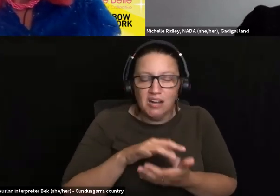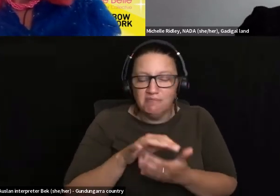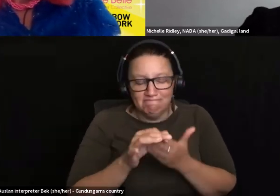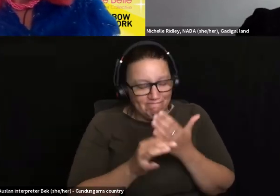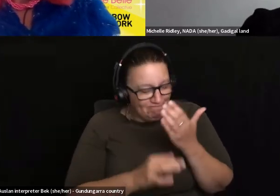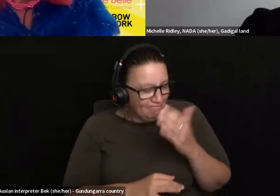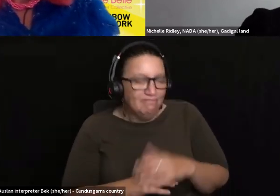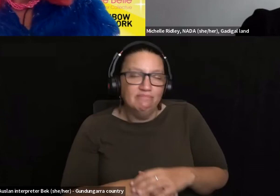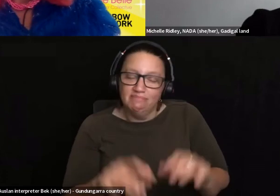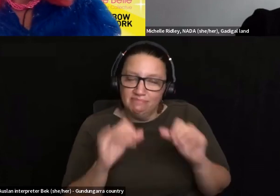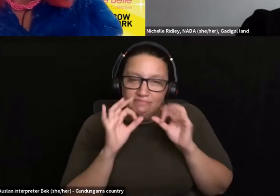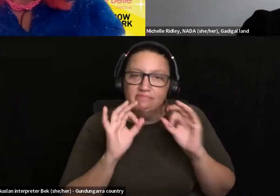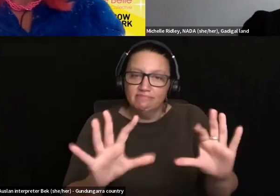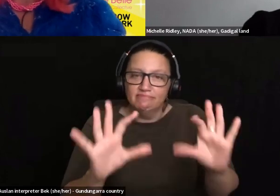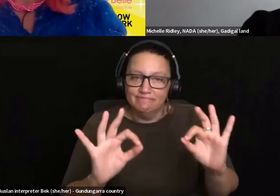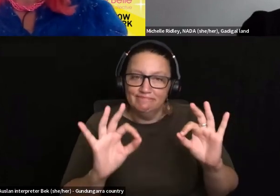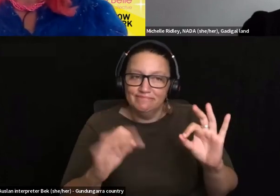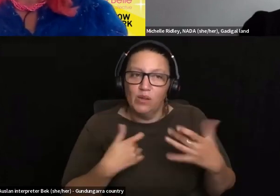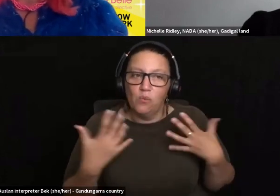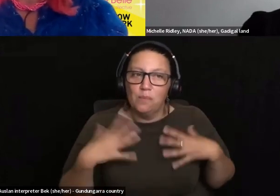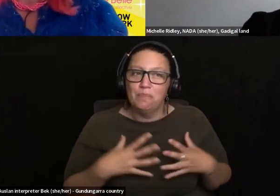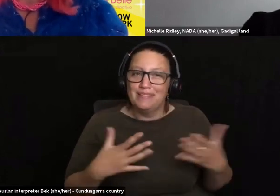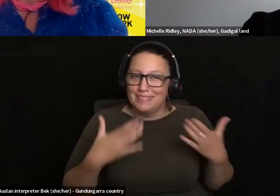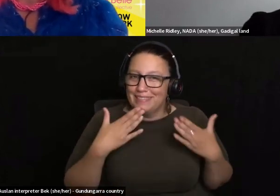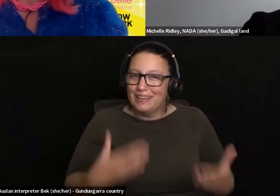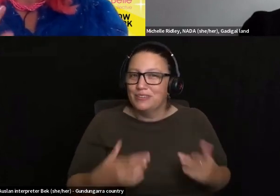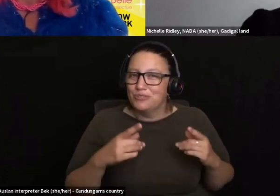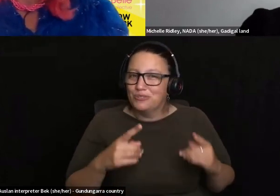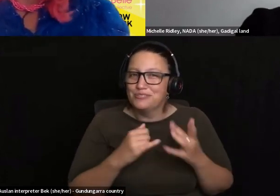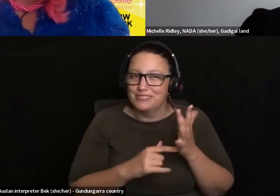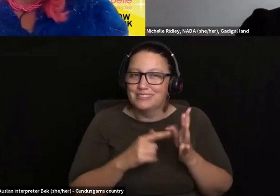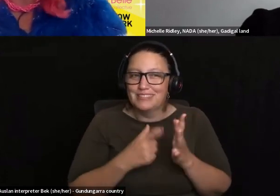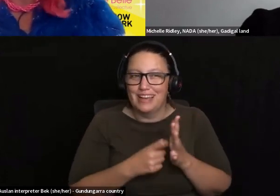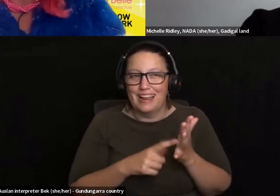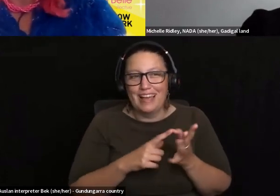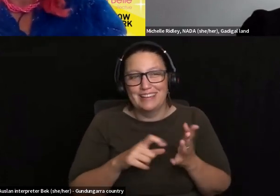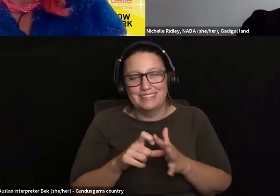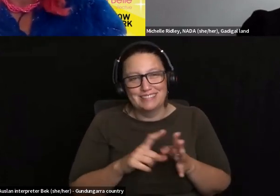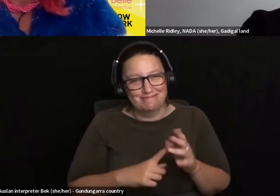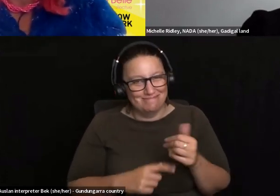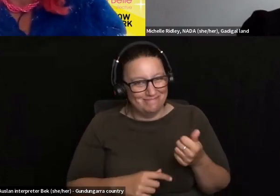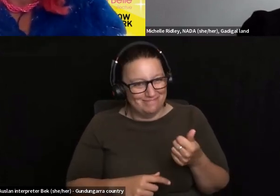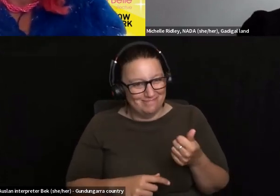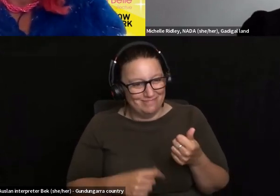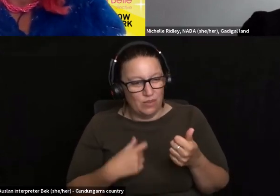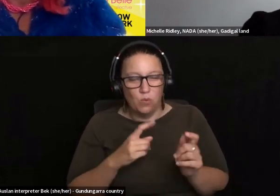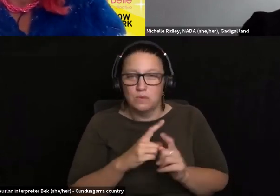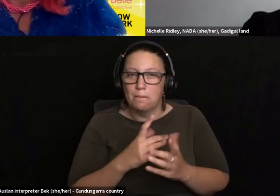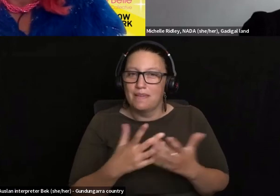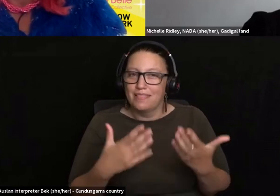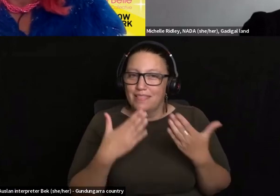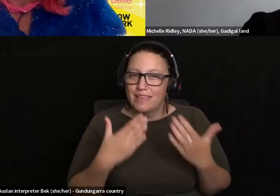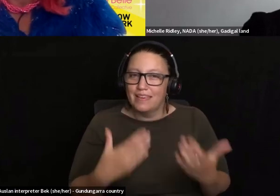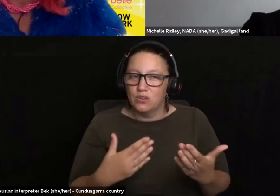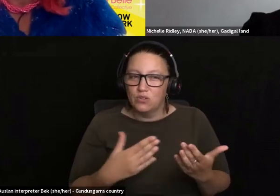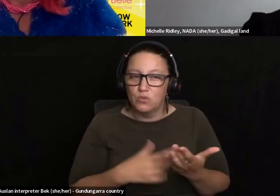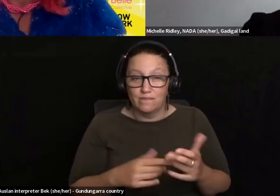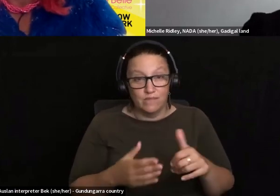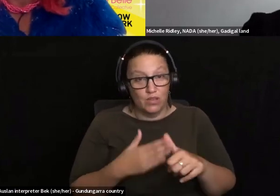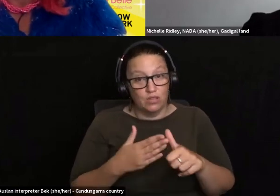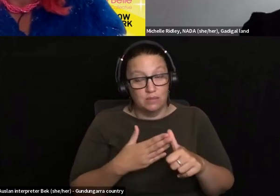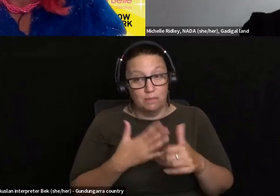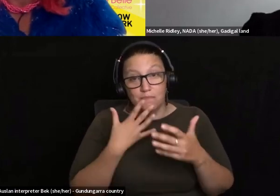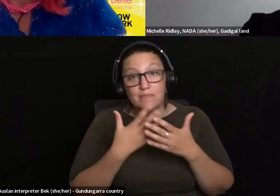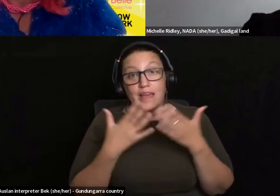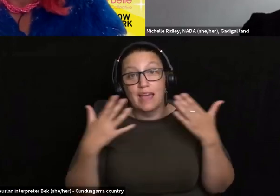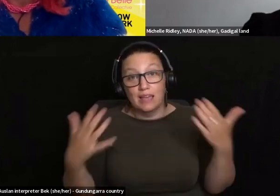So I really want to thank you, Starlady. That was fantastic. And I also really want to thank, firstly, I want to thank